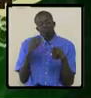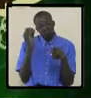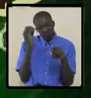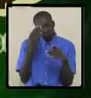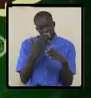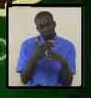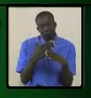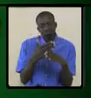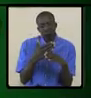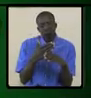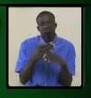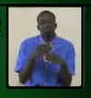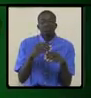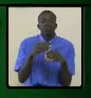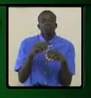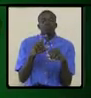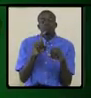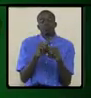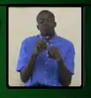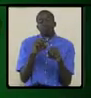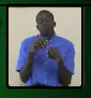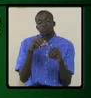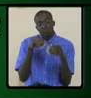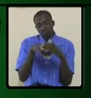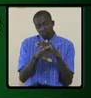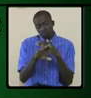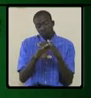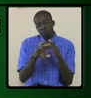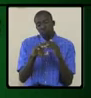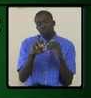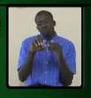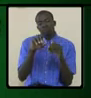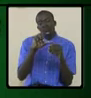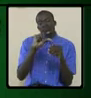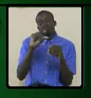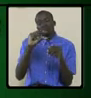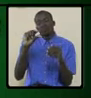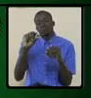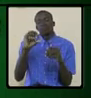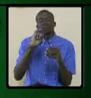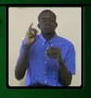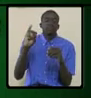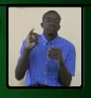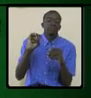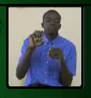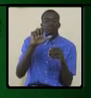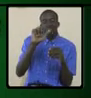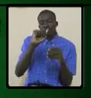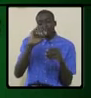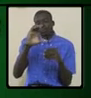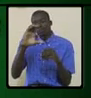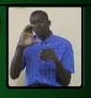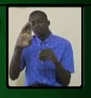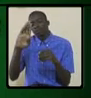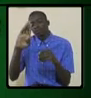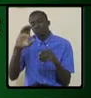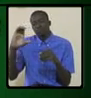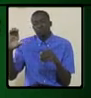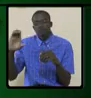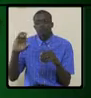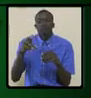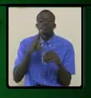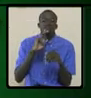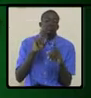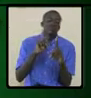this. You SMS the keyword current and then option A, B or C as